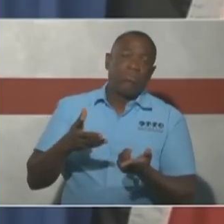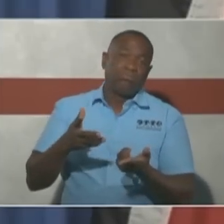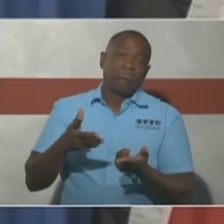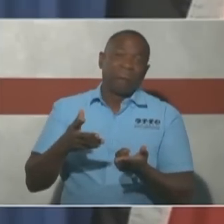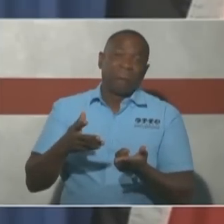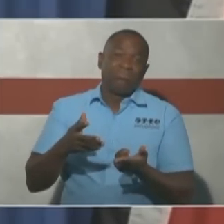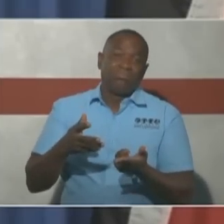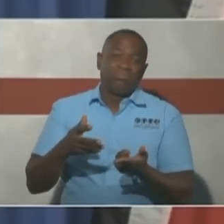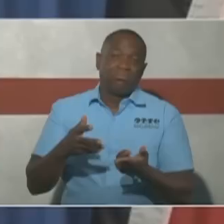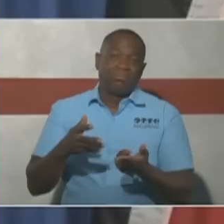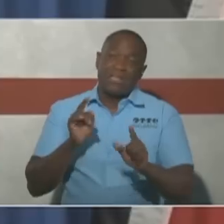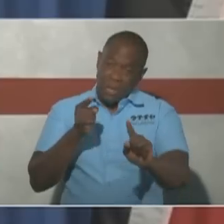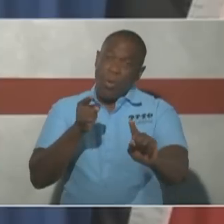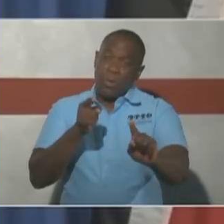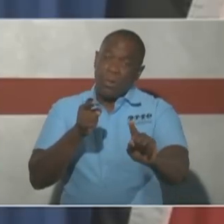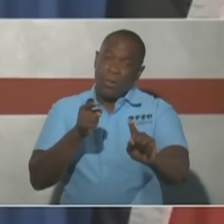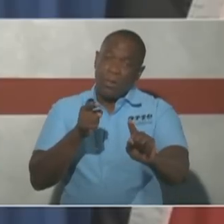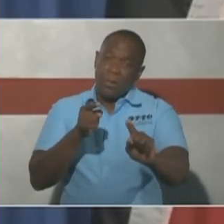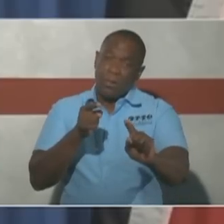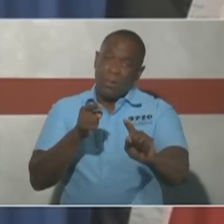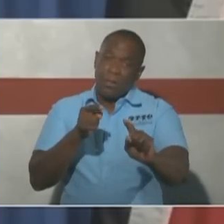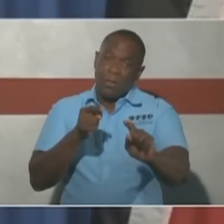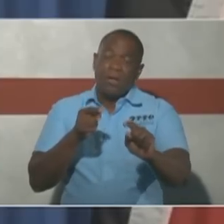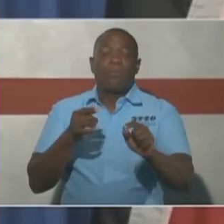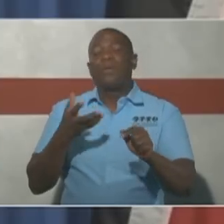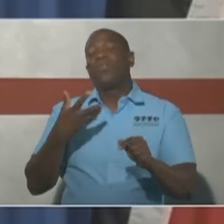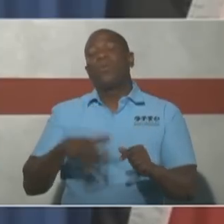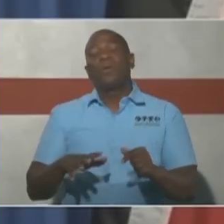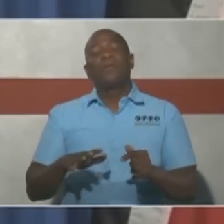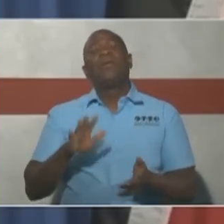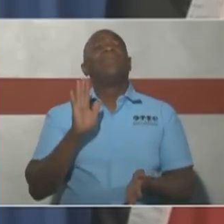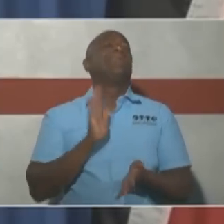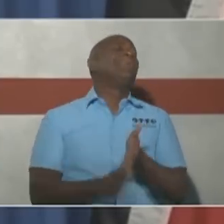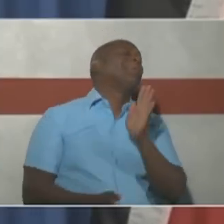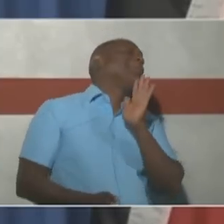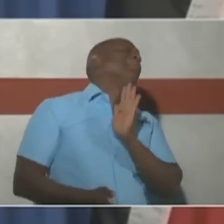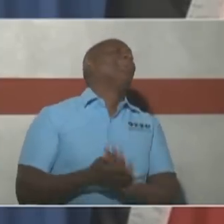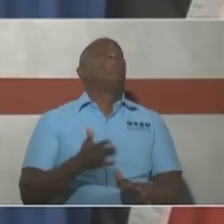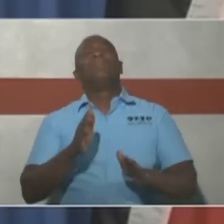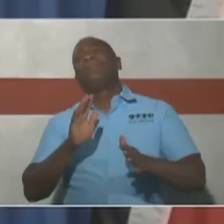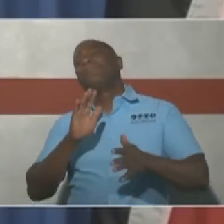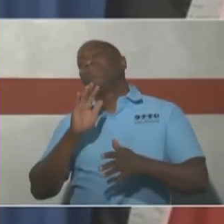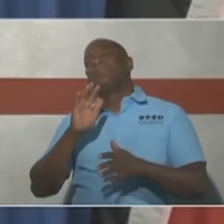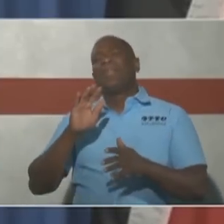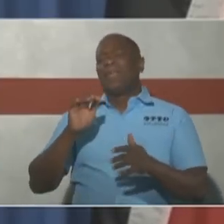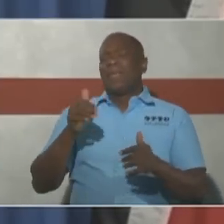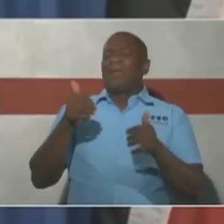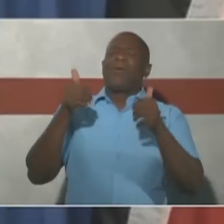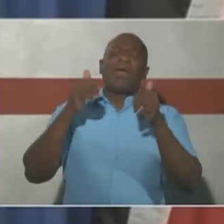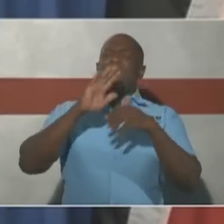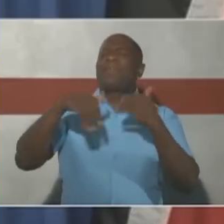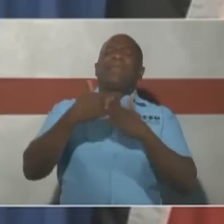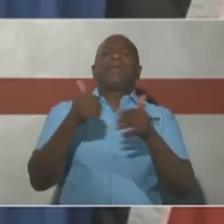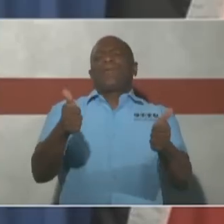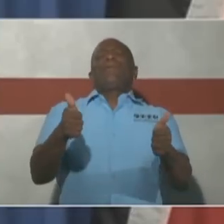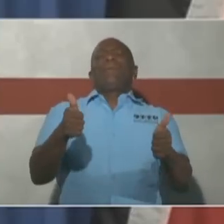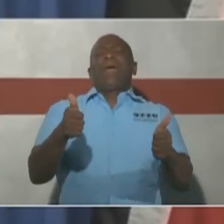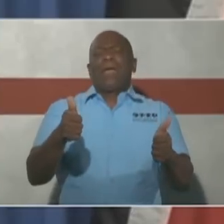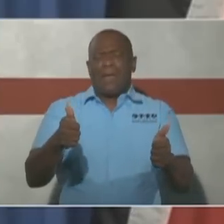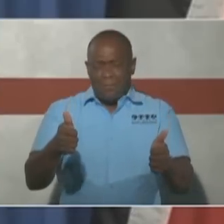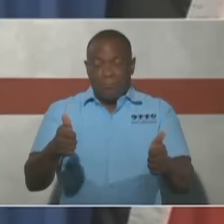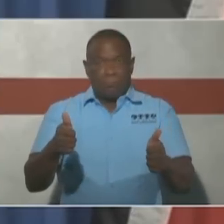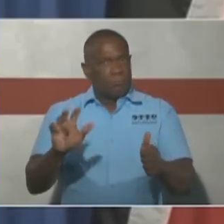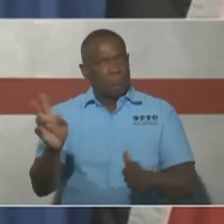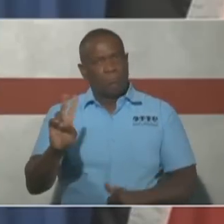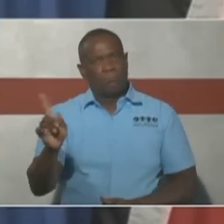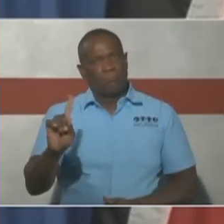die and many people to be hospitalized from reactions that are quite unpleasant. So what we're trying